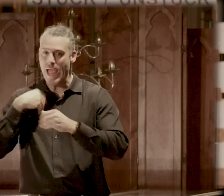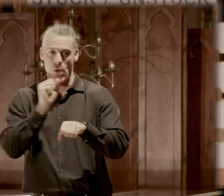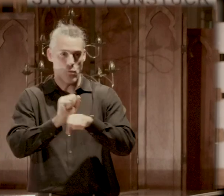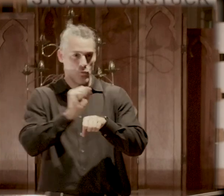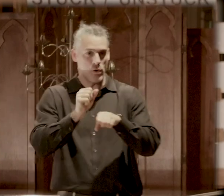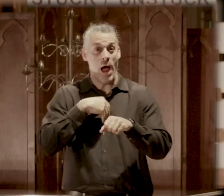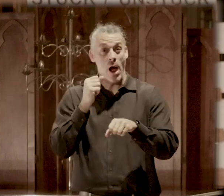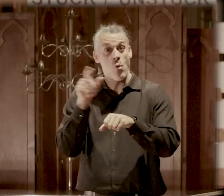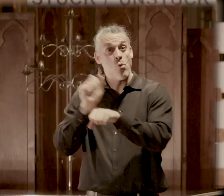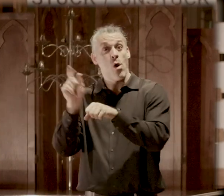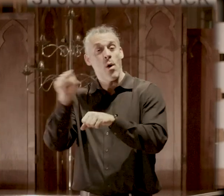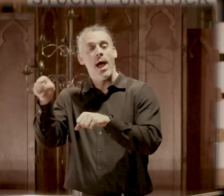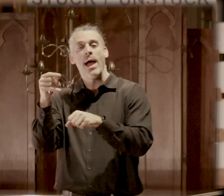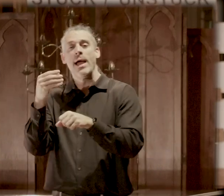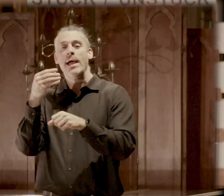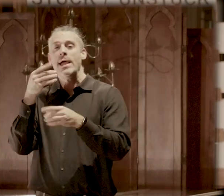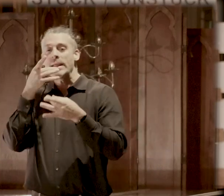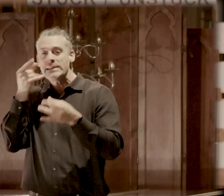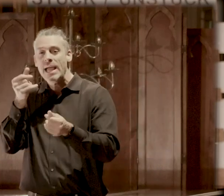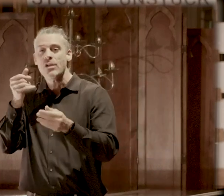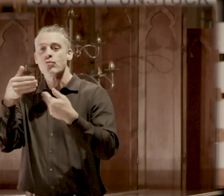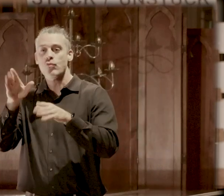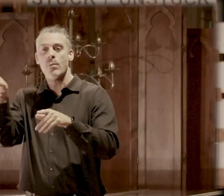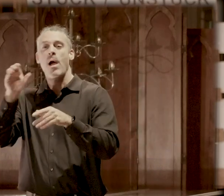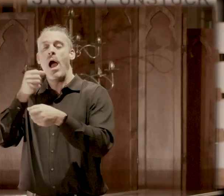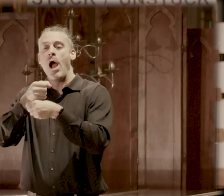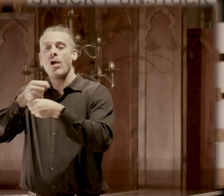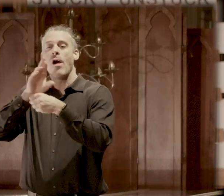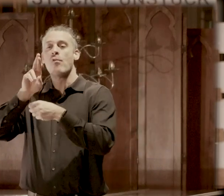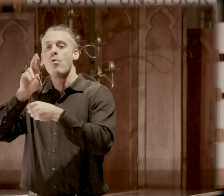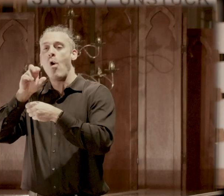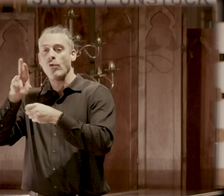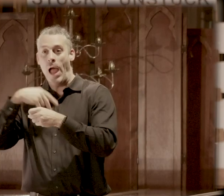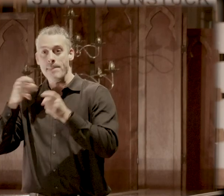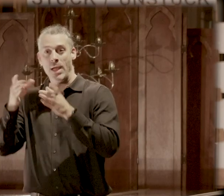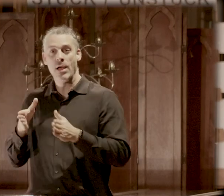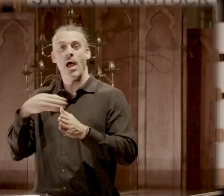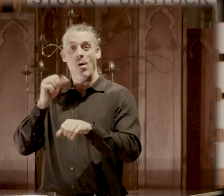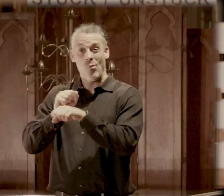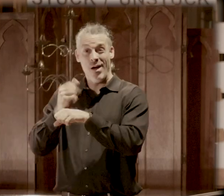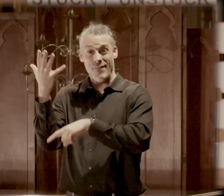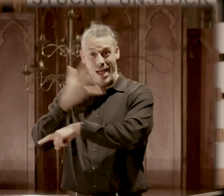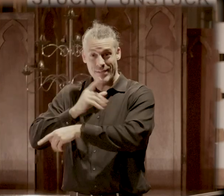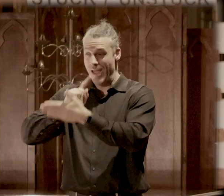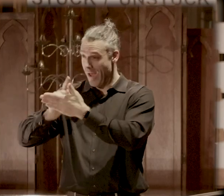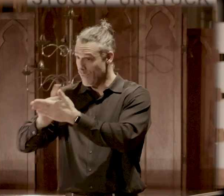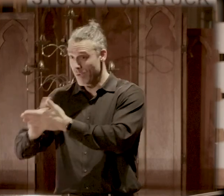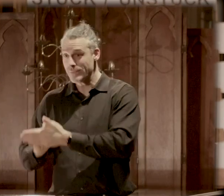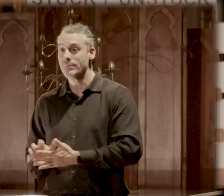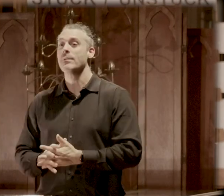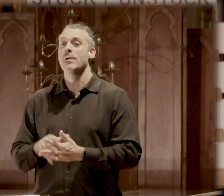at a tasting room that was owned by a roastery, coffee roasters. And I was managing, and I was working 5 days a week on the